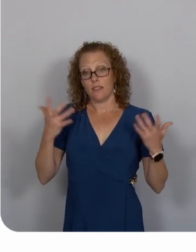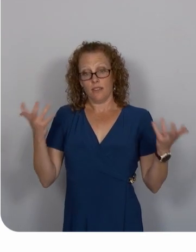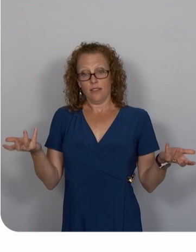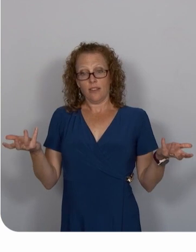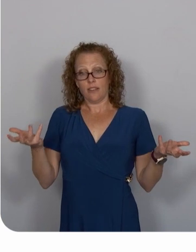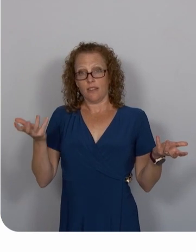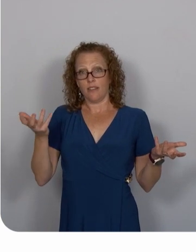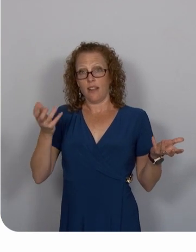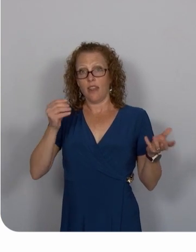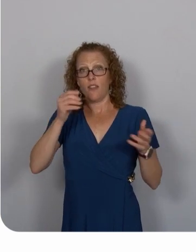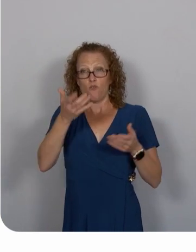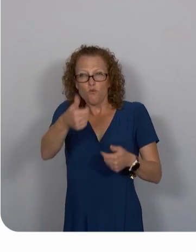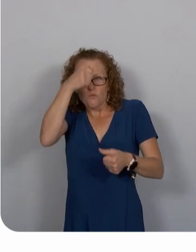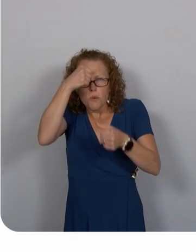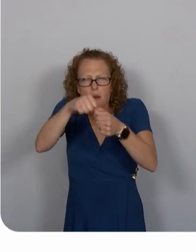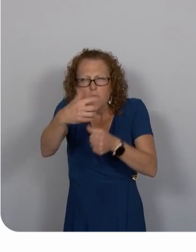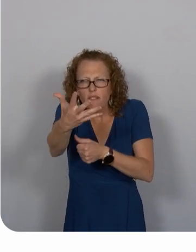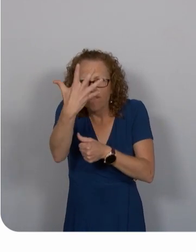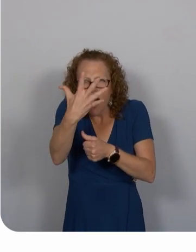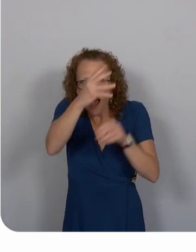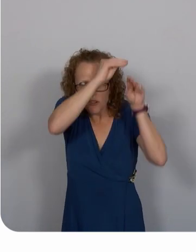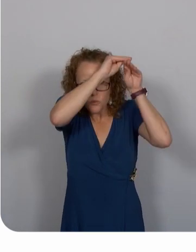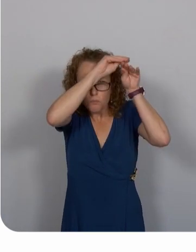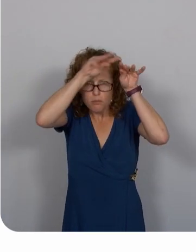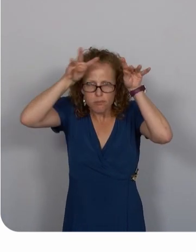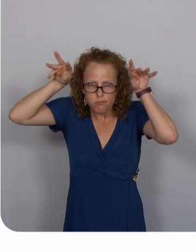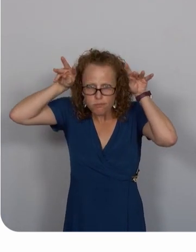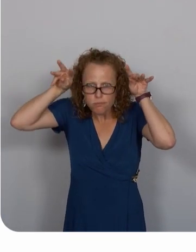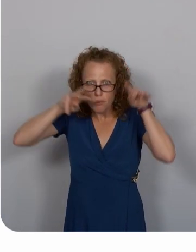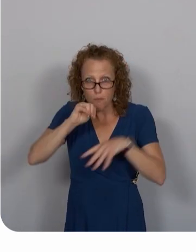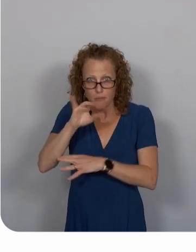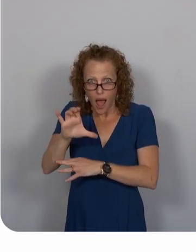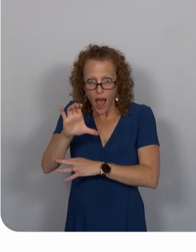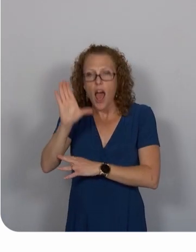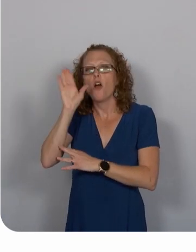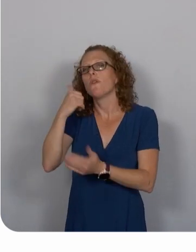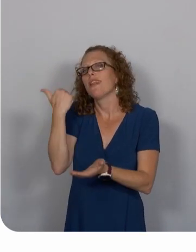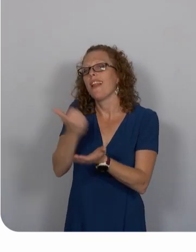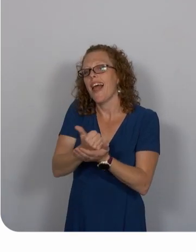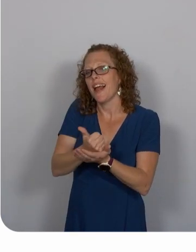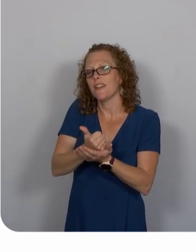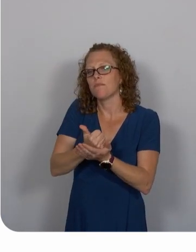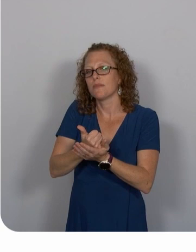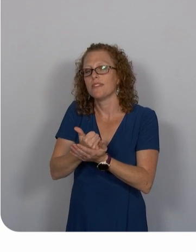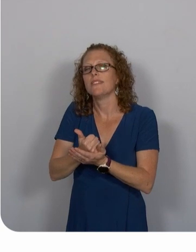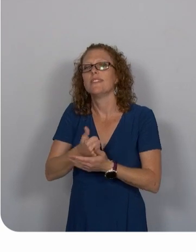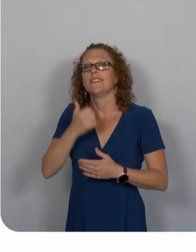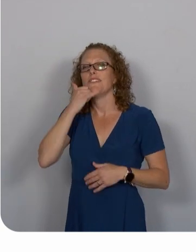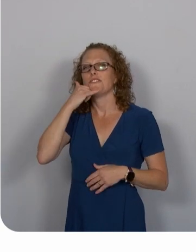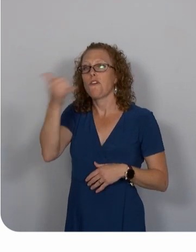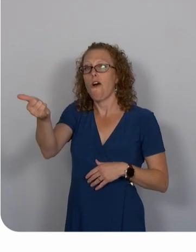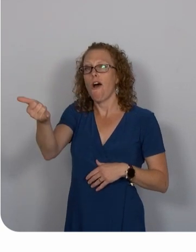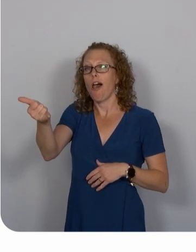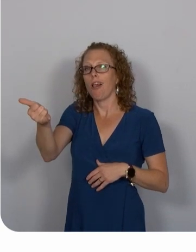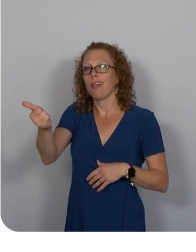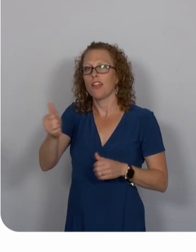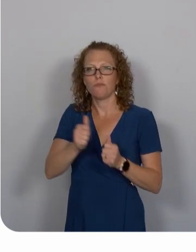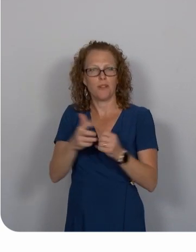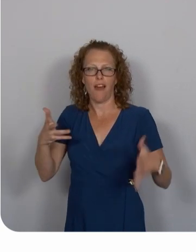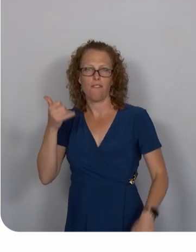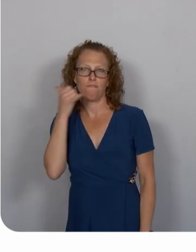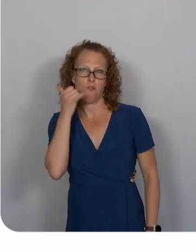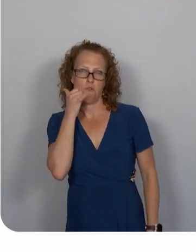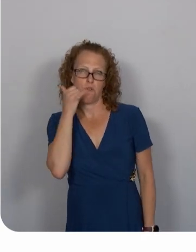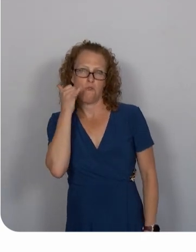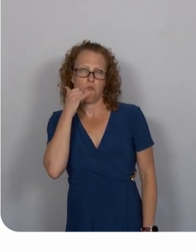This mic array, it also helps you make the best hands-free calling experience.